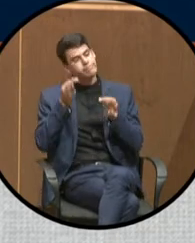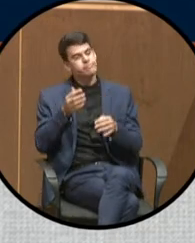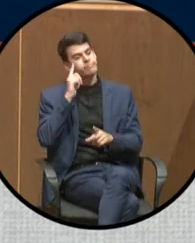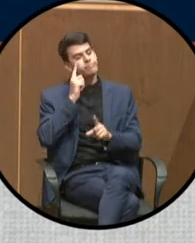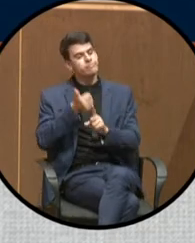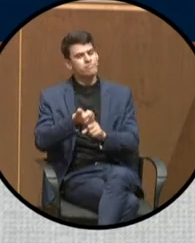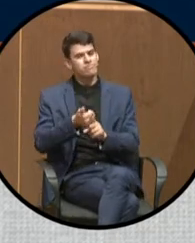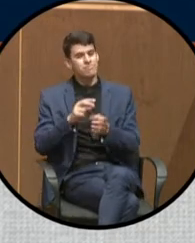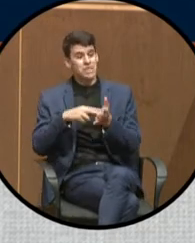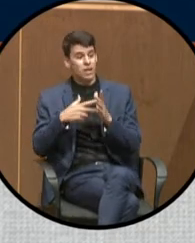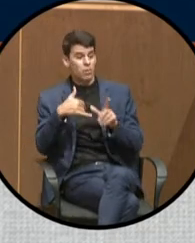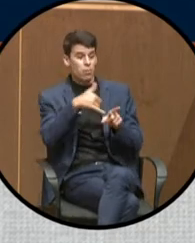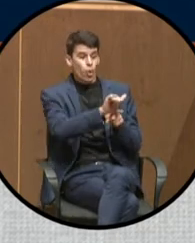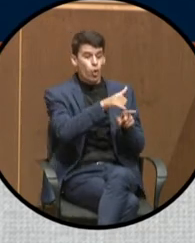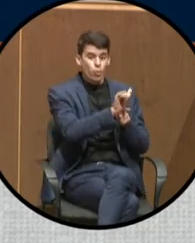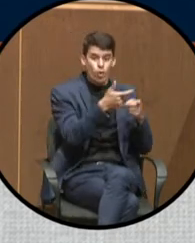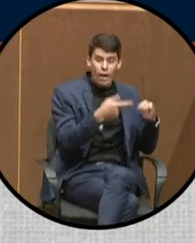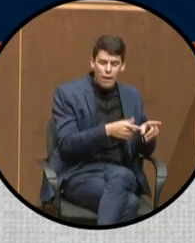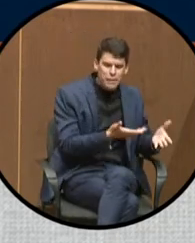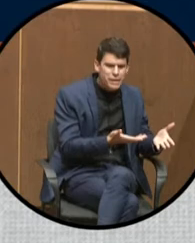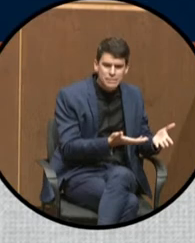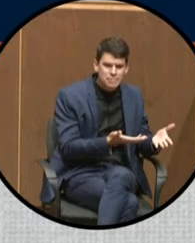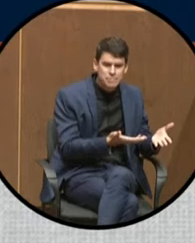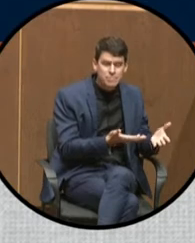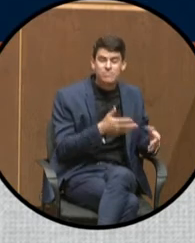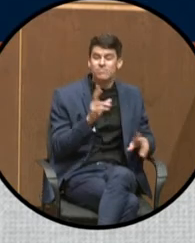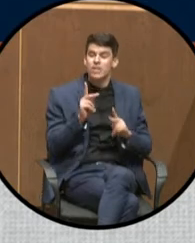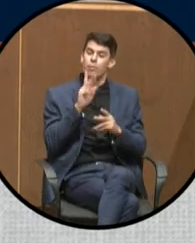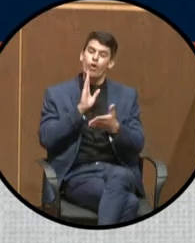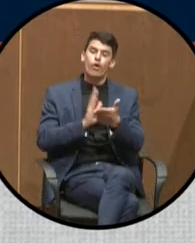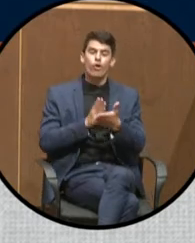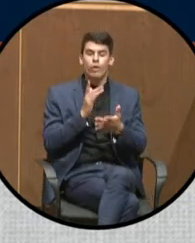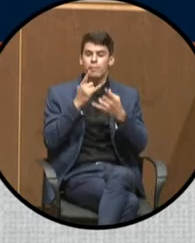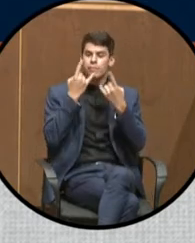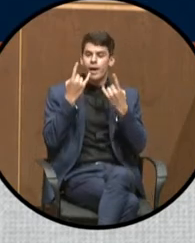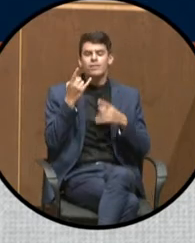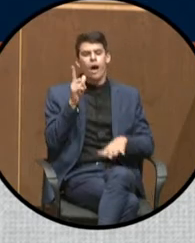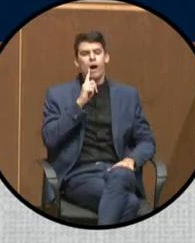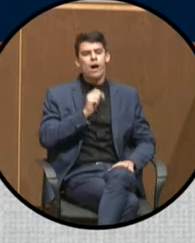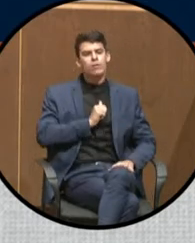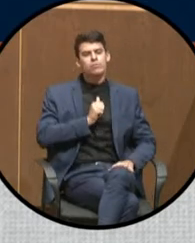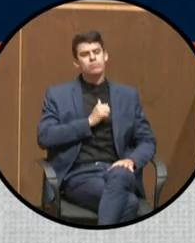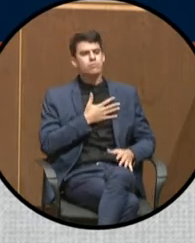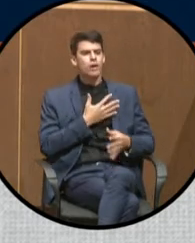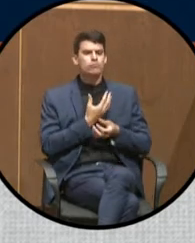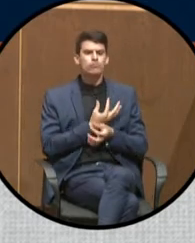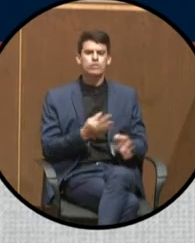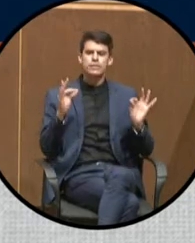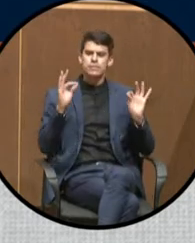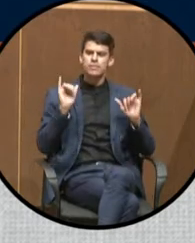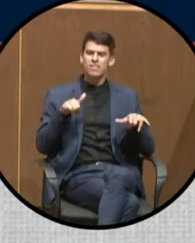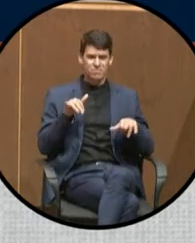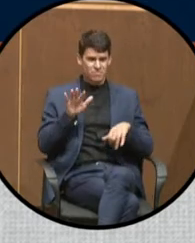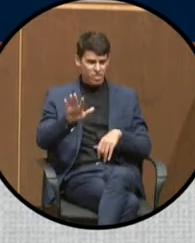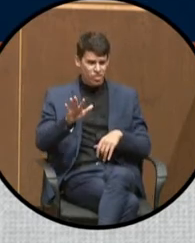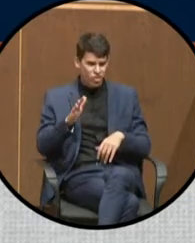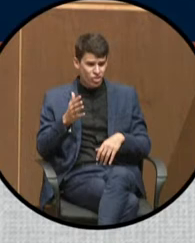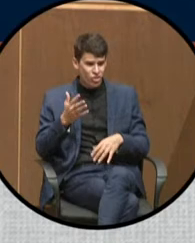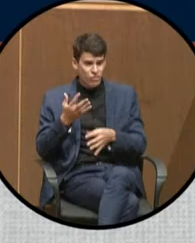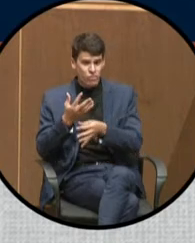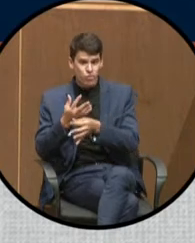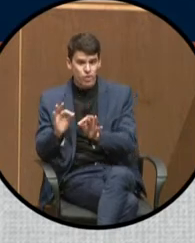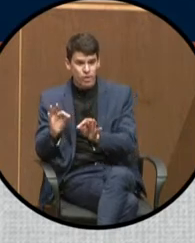children who wear them? Those who oppose masks are claiming it's a personal choice and their freedom, but their freedom stops where